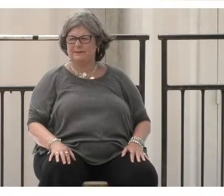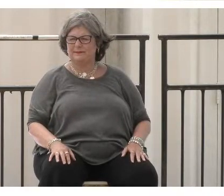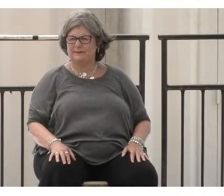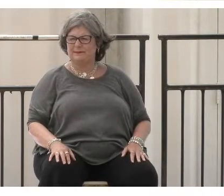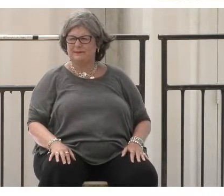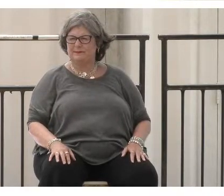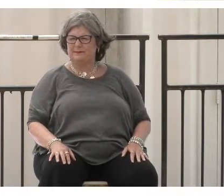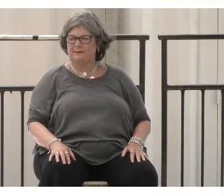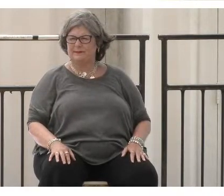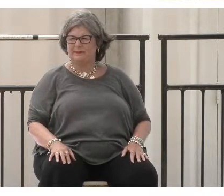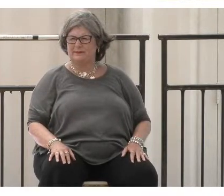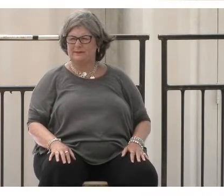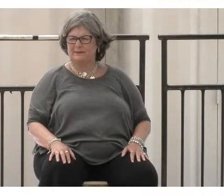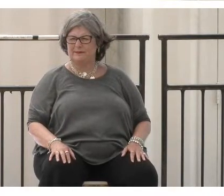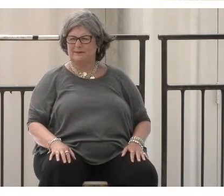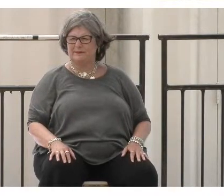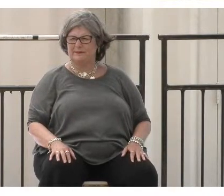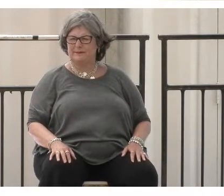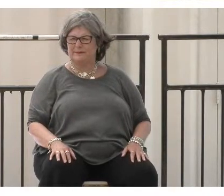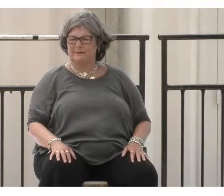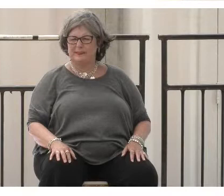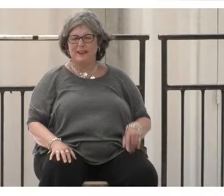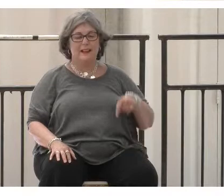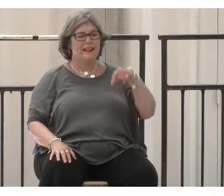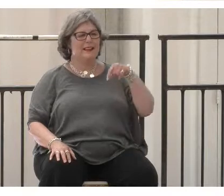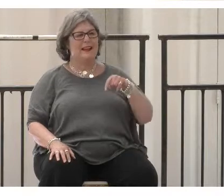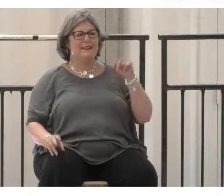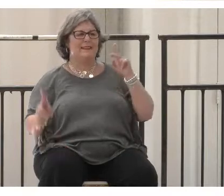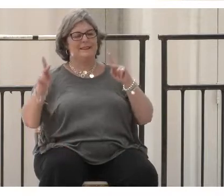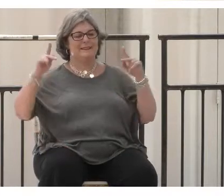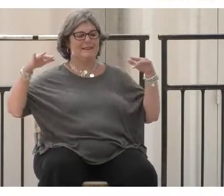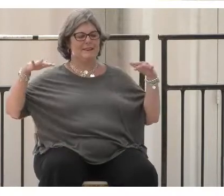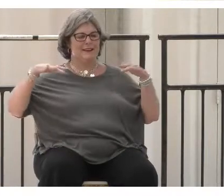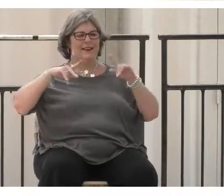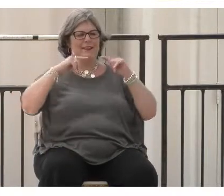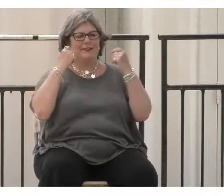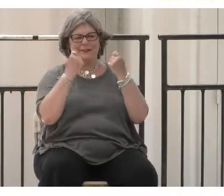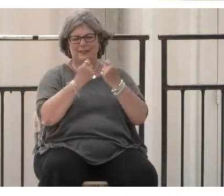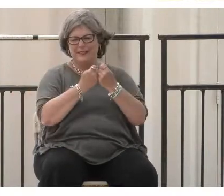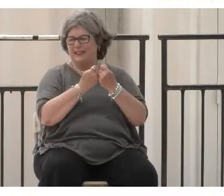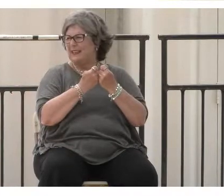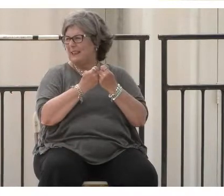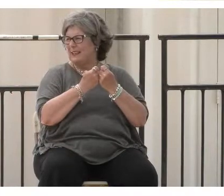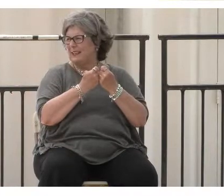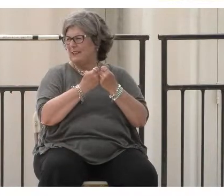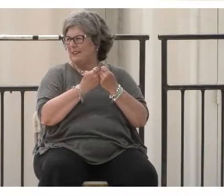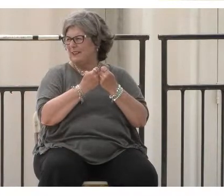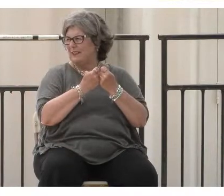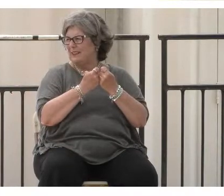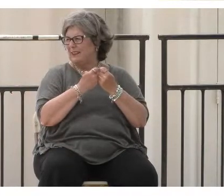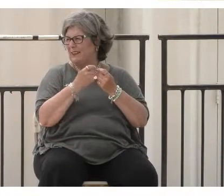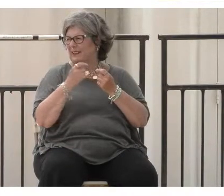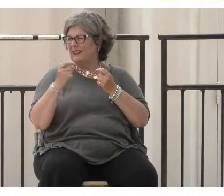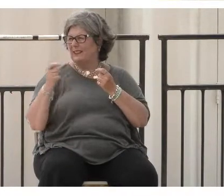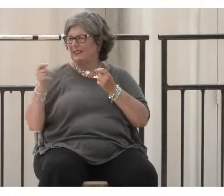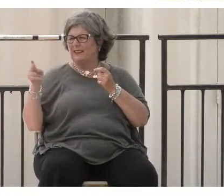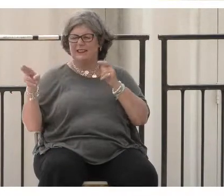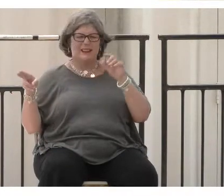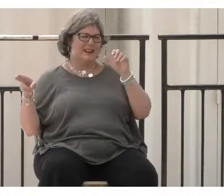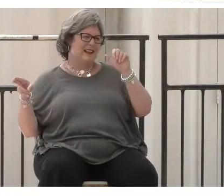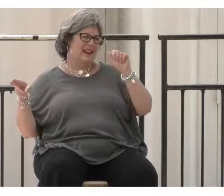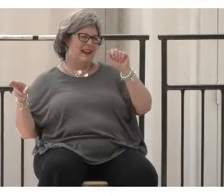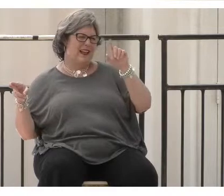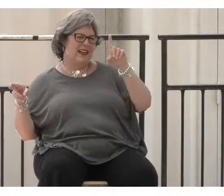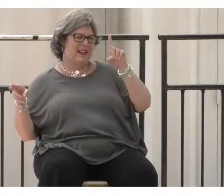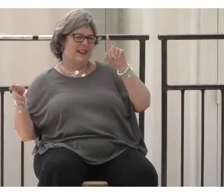earlier, when I was mentioning this as a reunion, our other team members right here, Adina Hempel, and it is Adina Hempel who